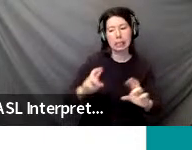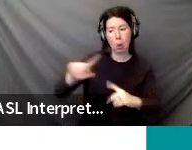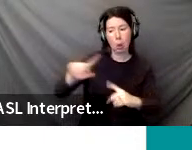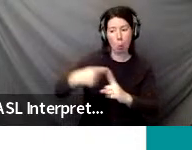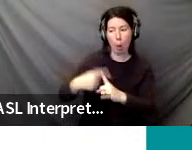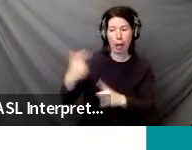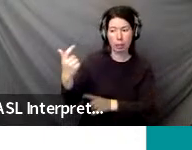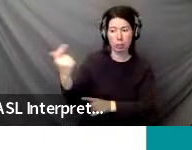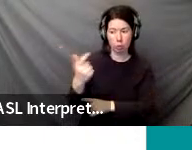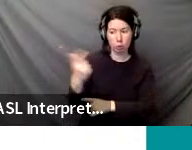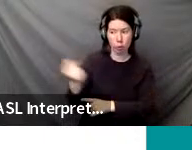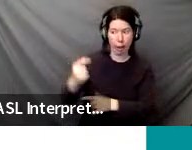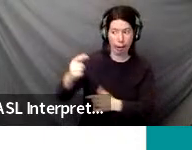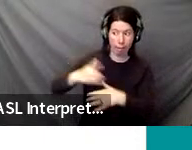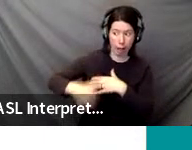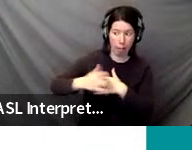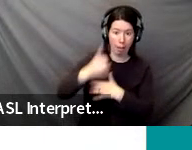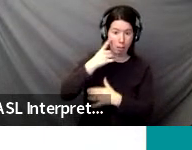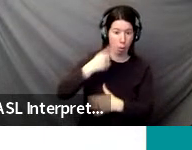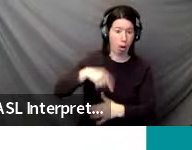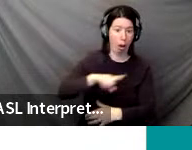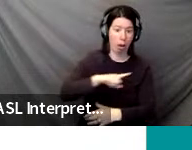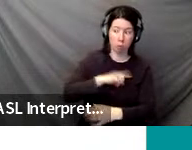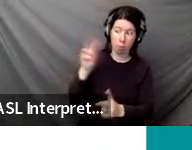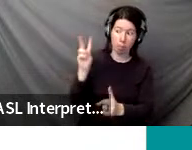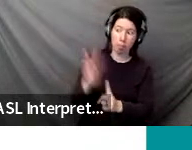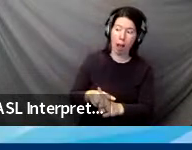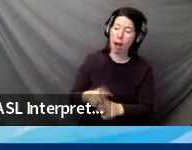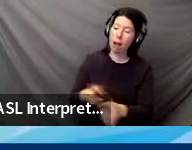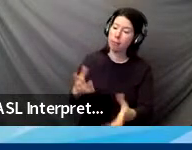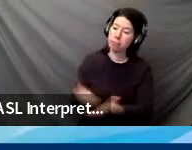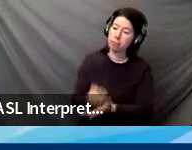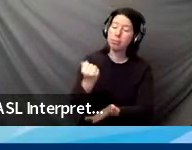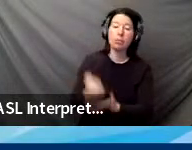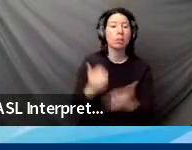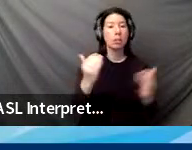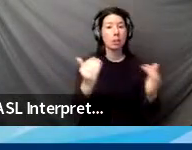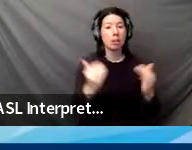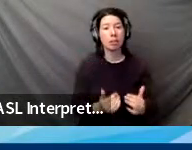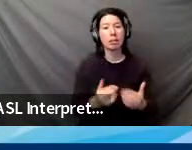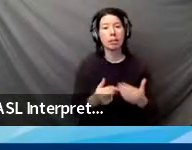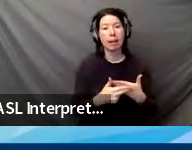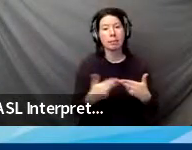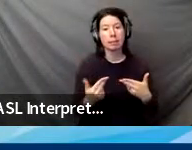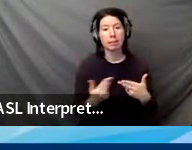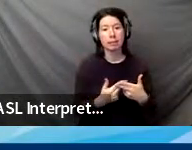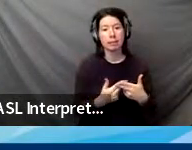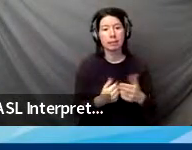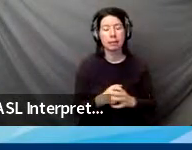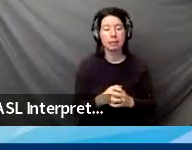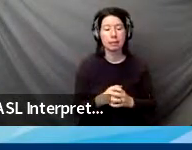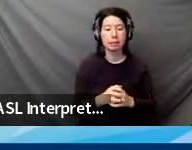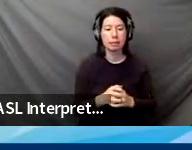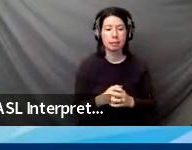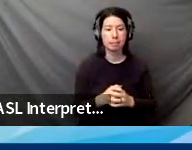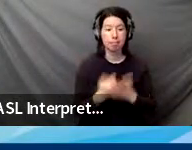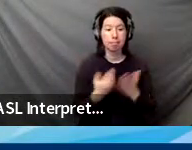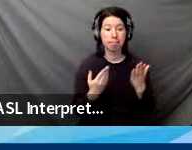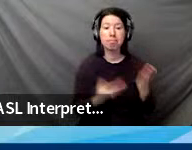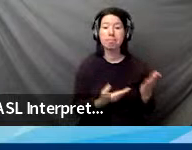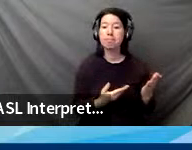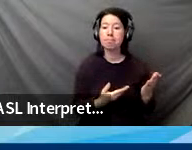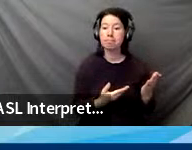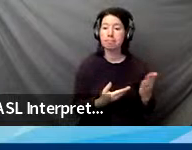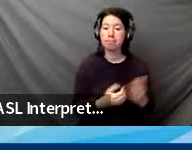are available to us. So next slide, please. So this is a good lead